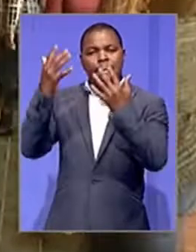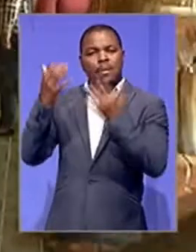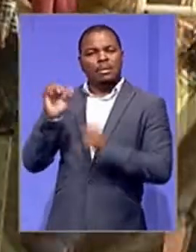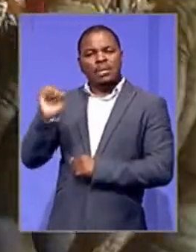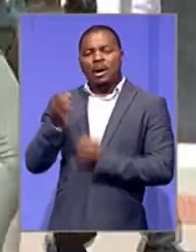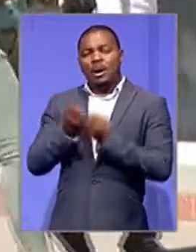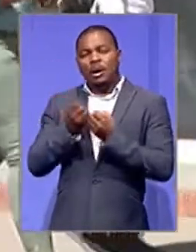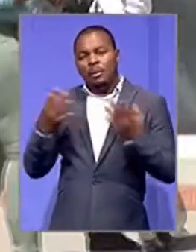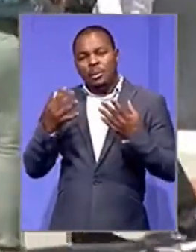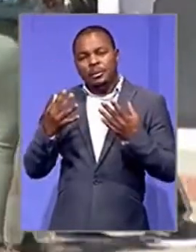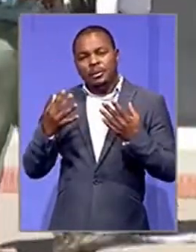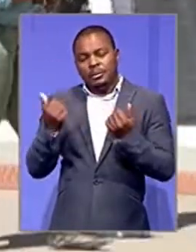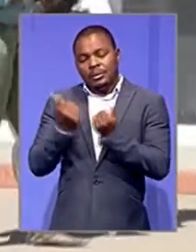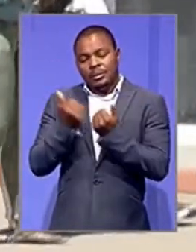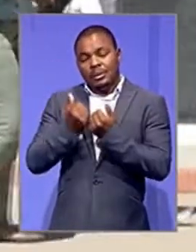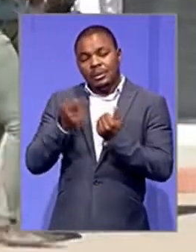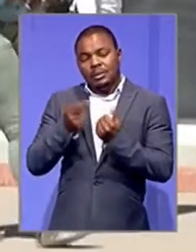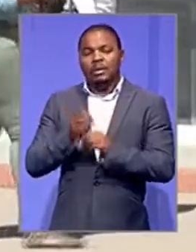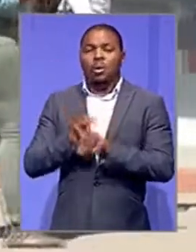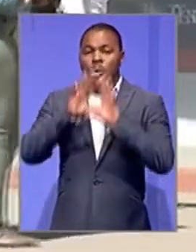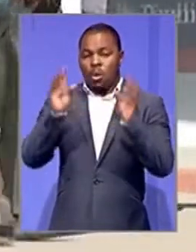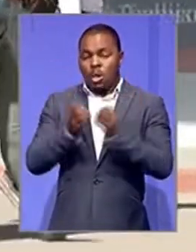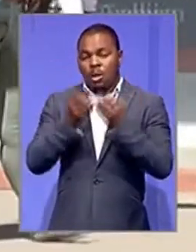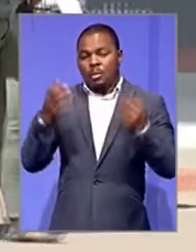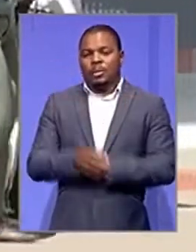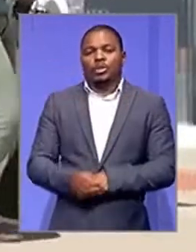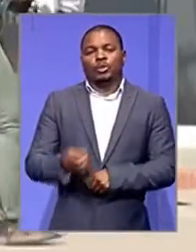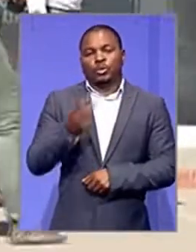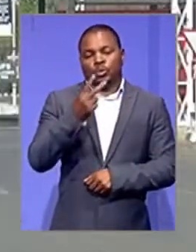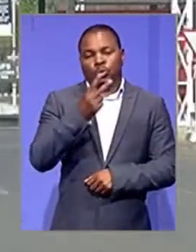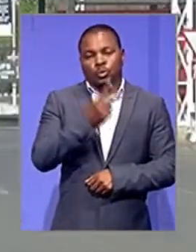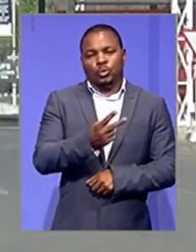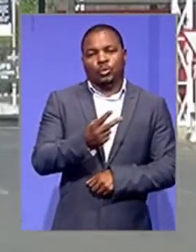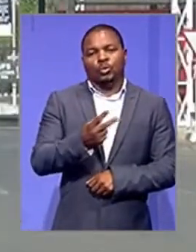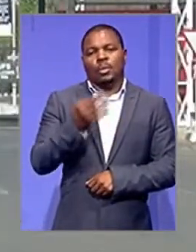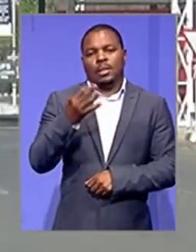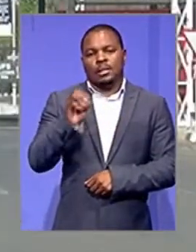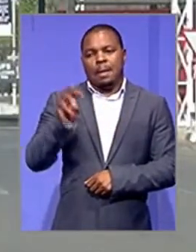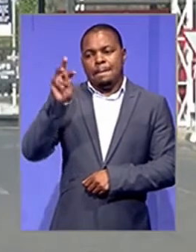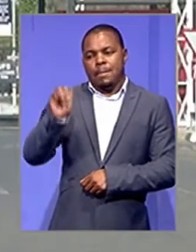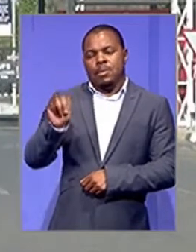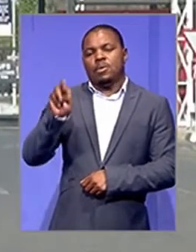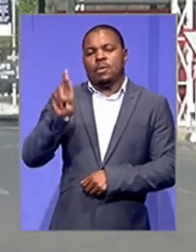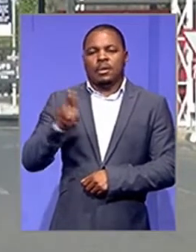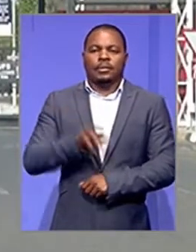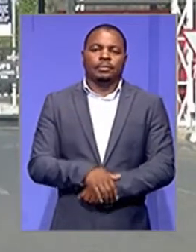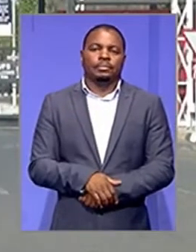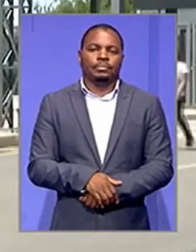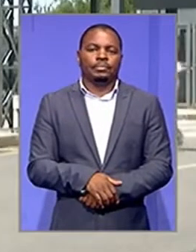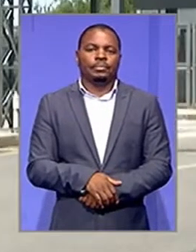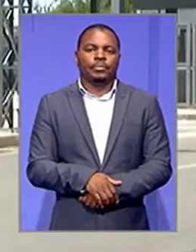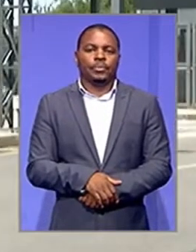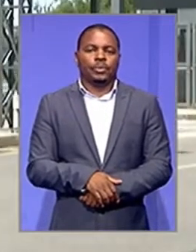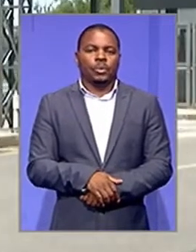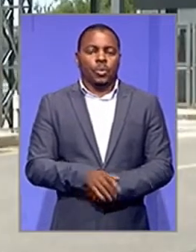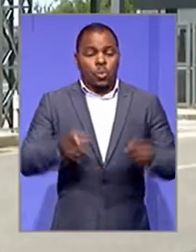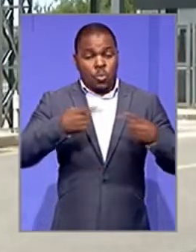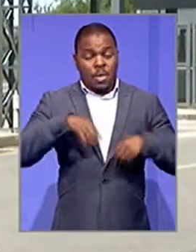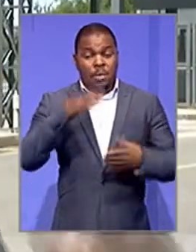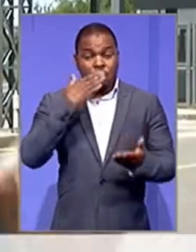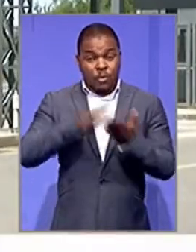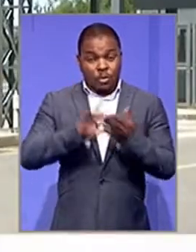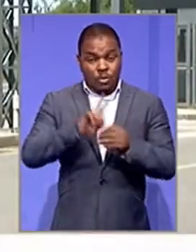ya matlole a ketletso ya dithuto a lekanyediwang go diranta di le dimilione di le 230. What we can promise is